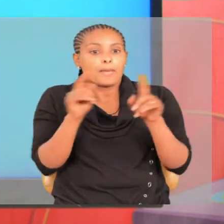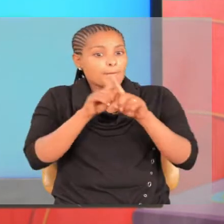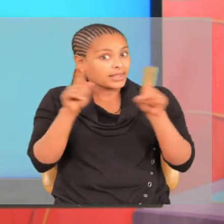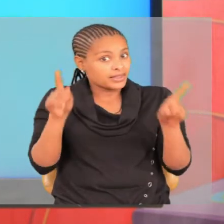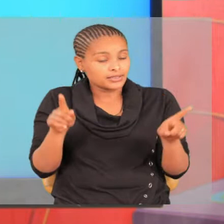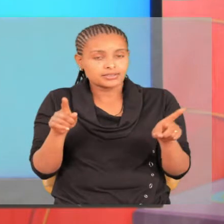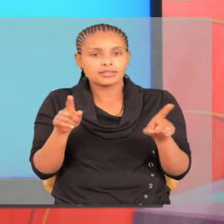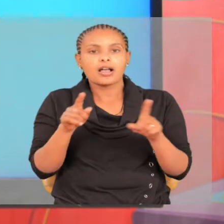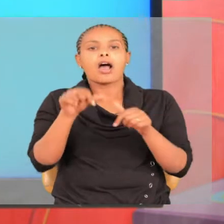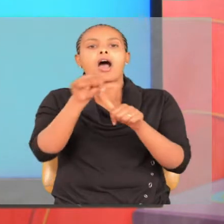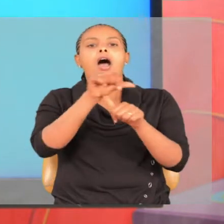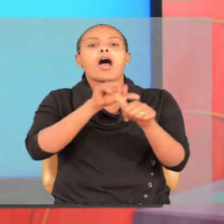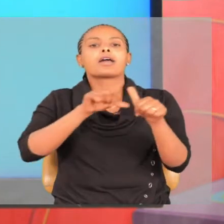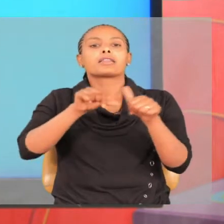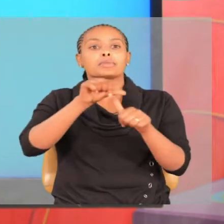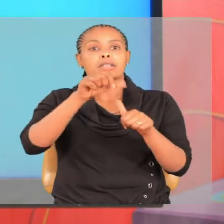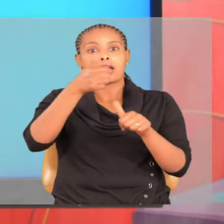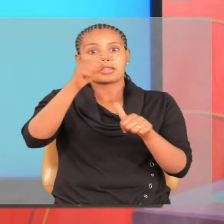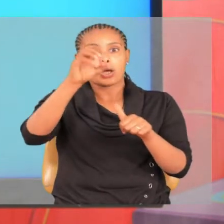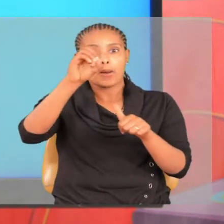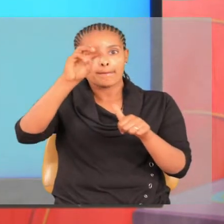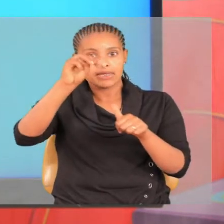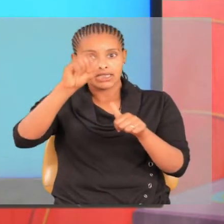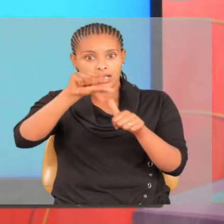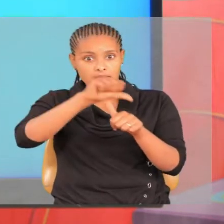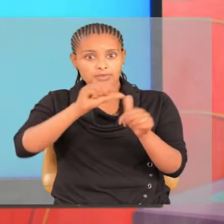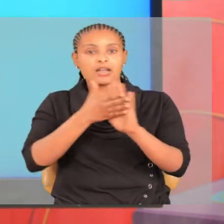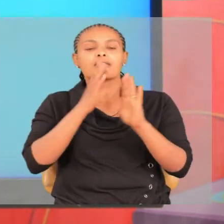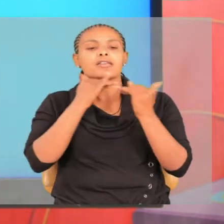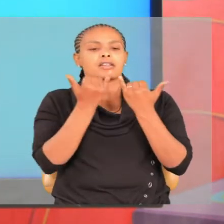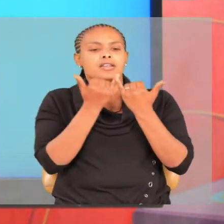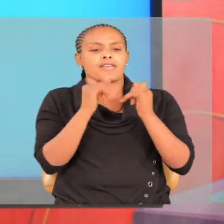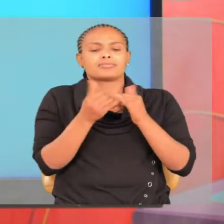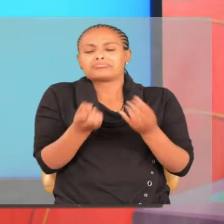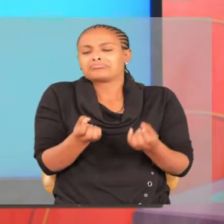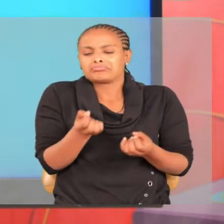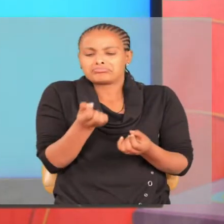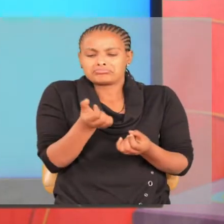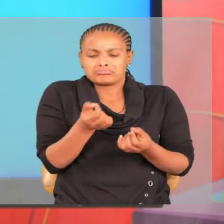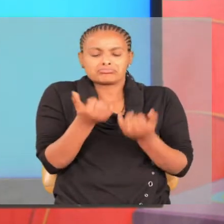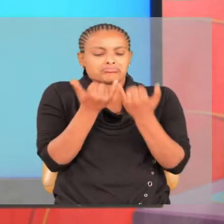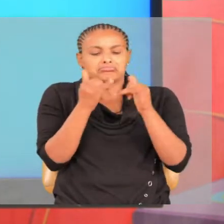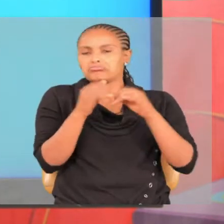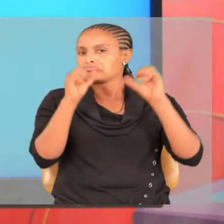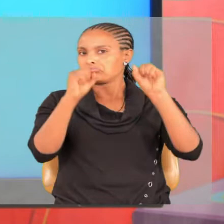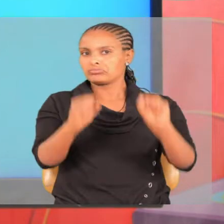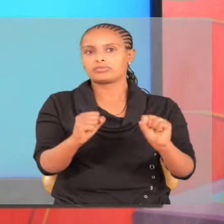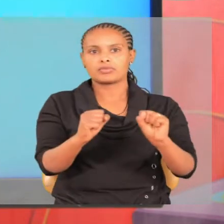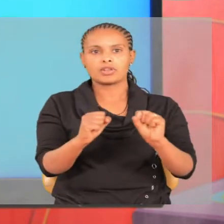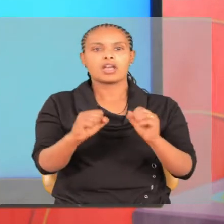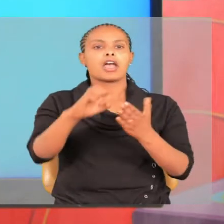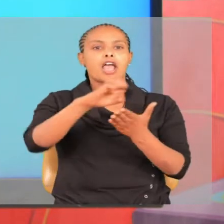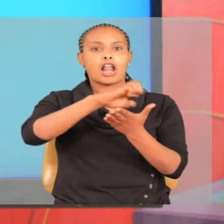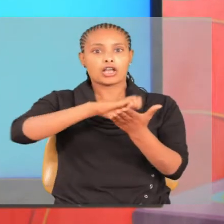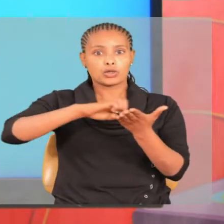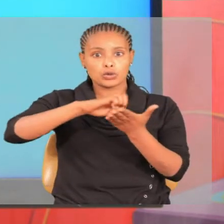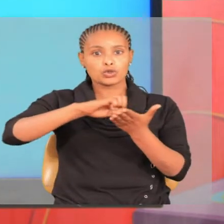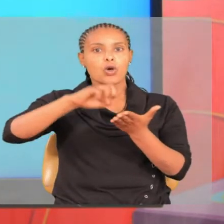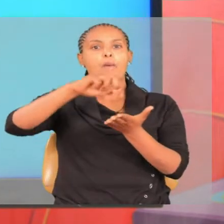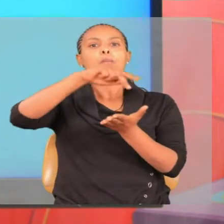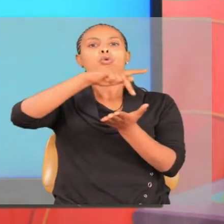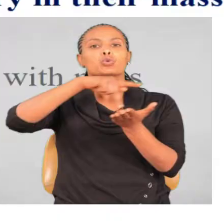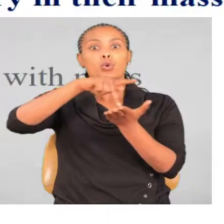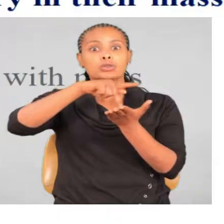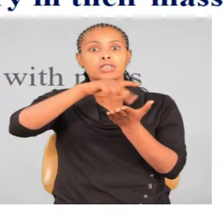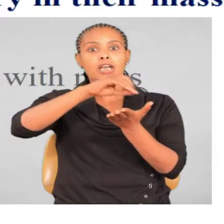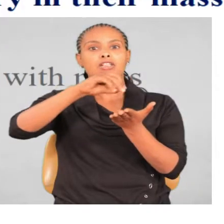But atoms are divided into subatomic particles, electrons, protons,